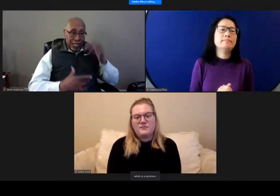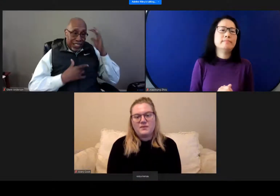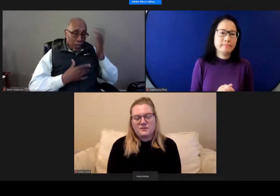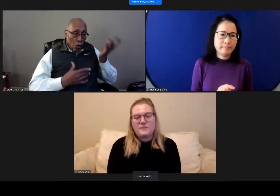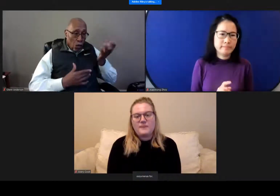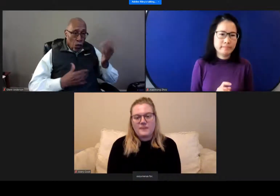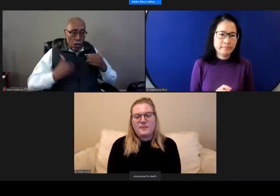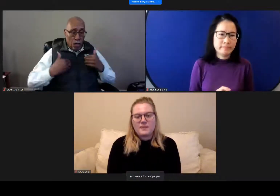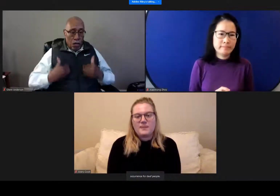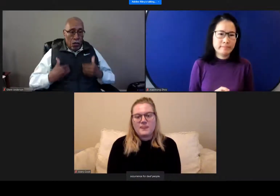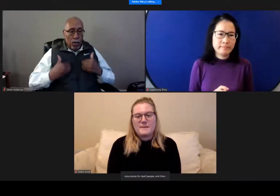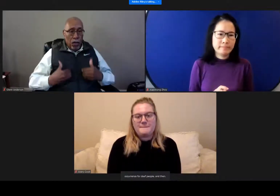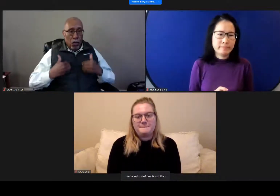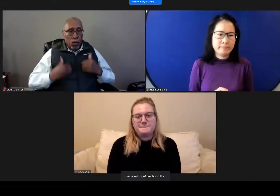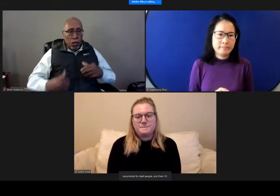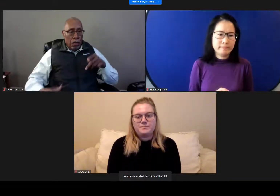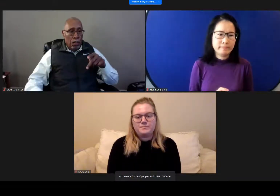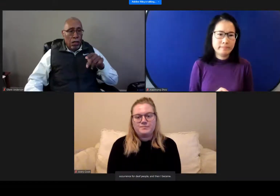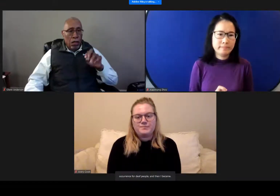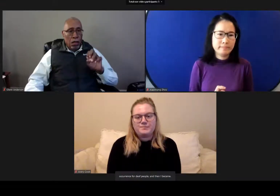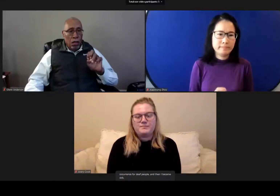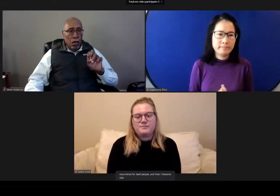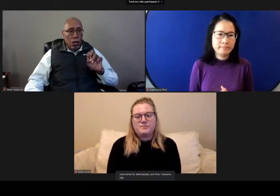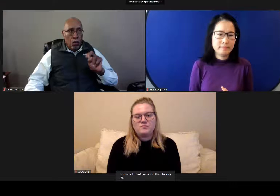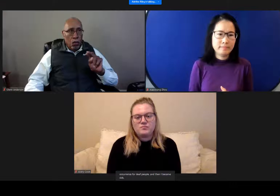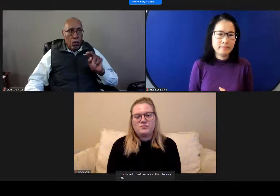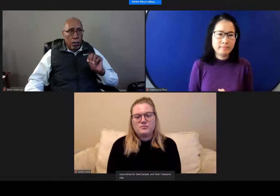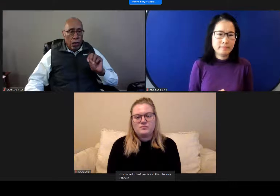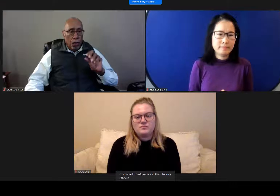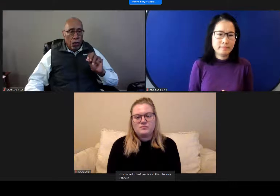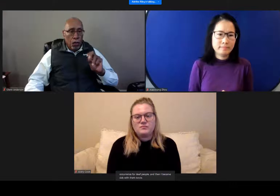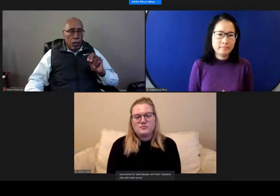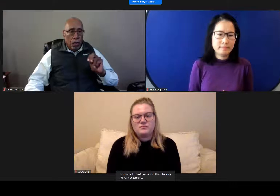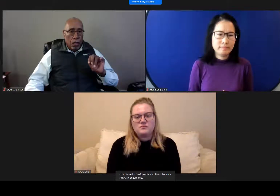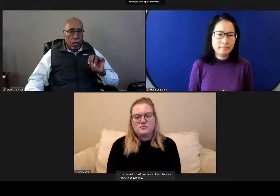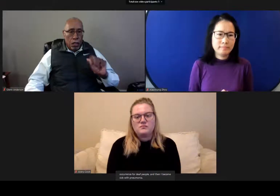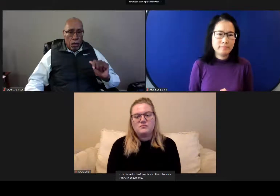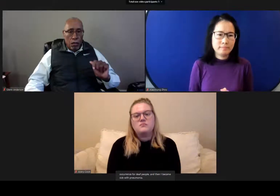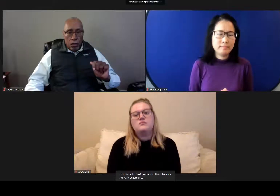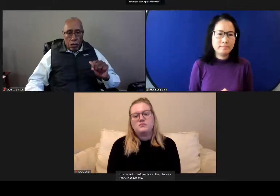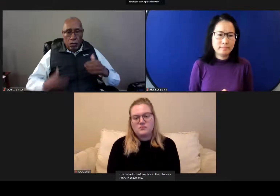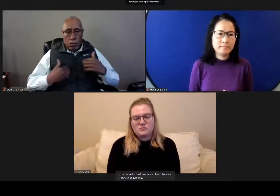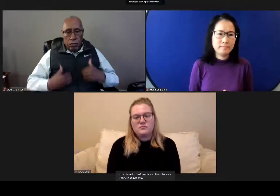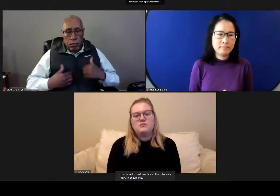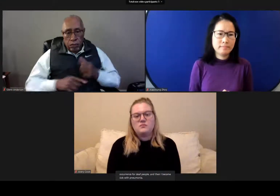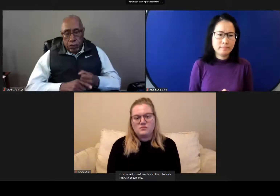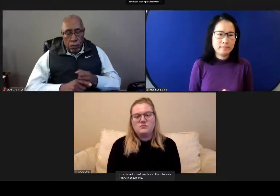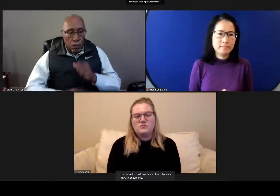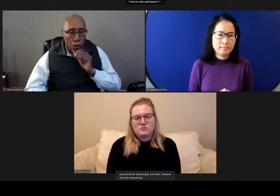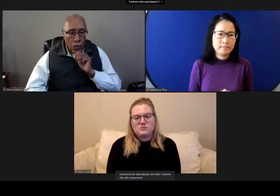occurrence for deaf people. And then I became sick with pneumonia